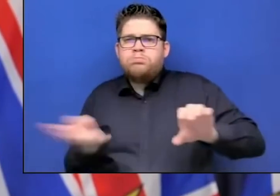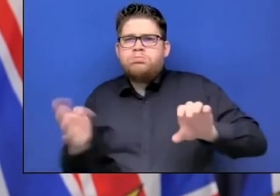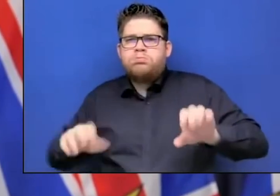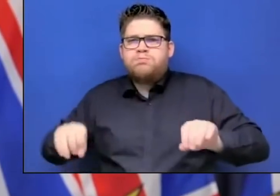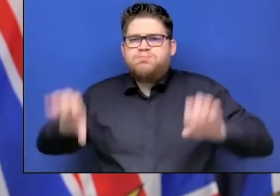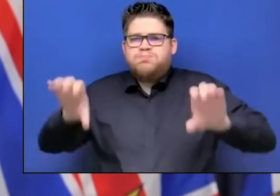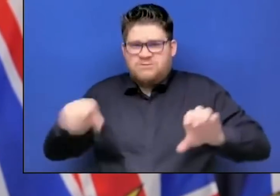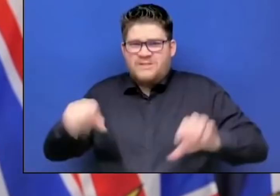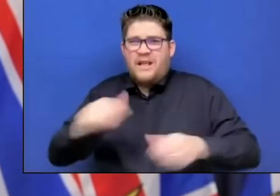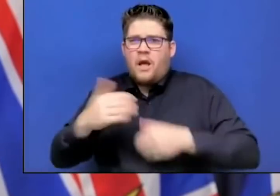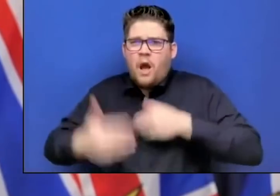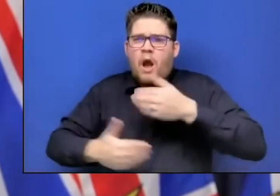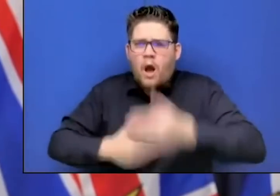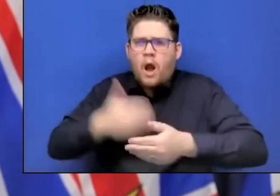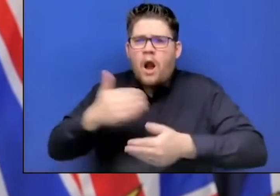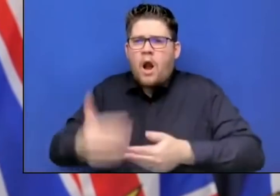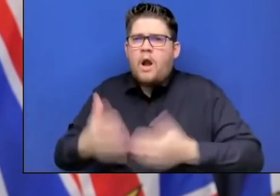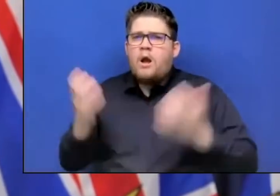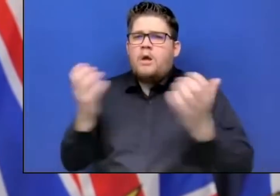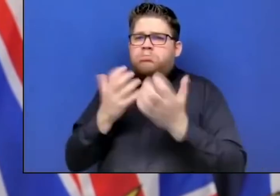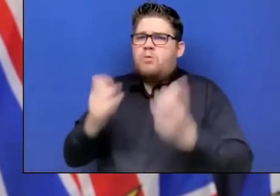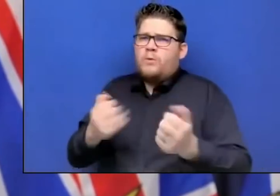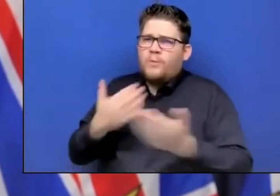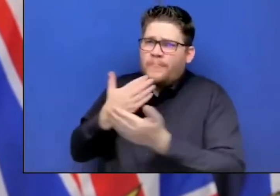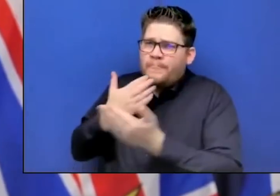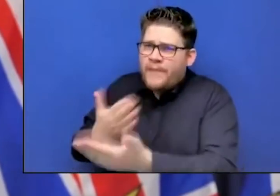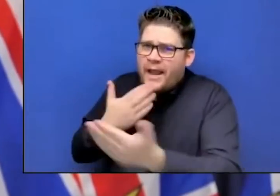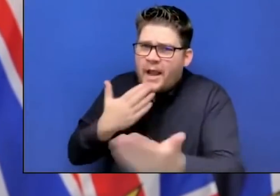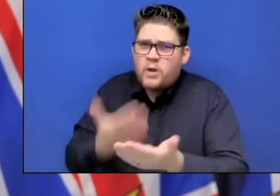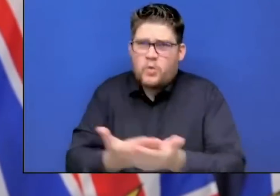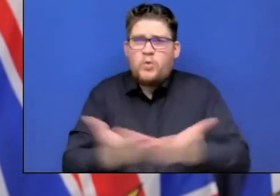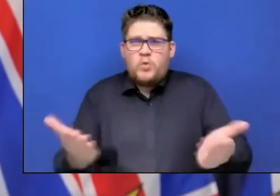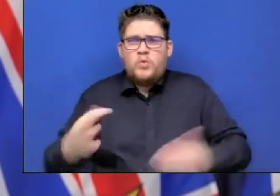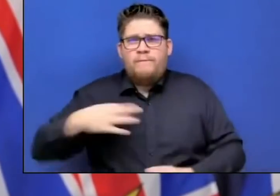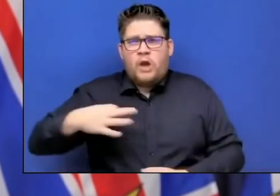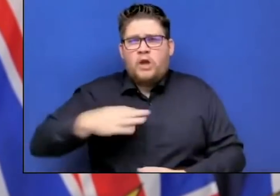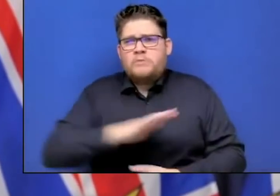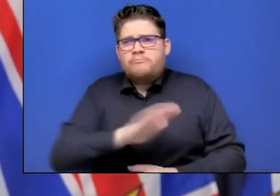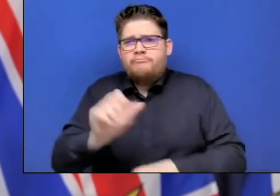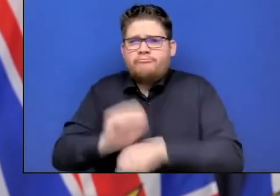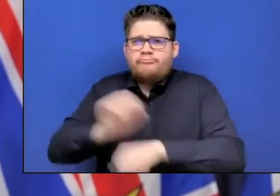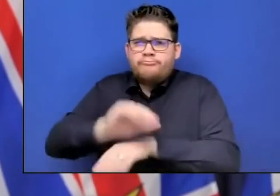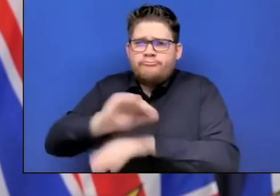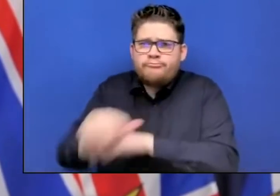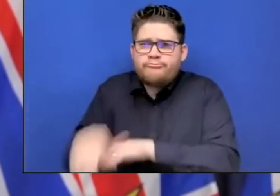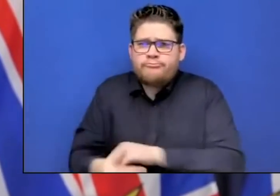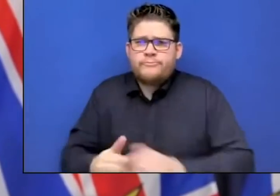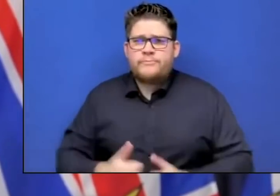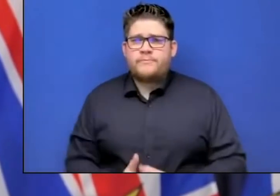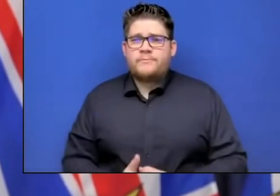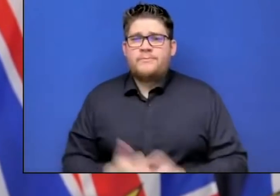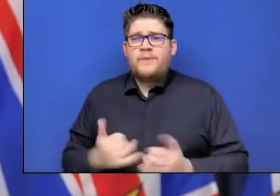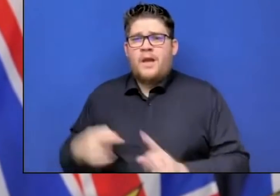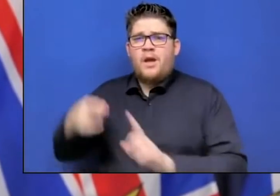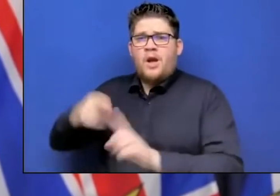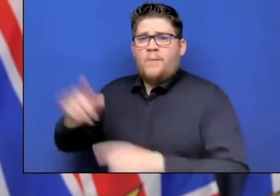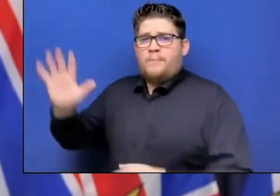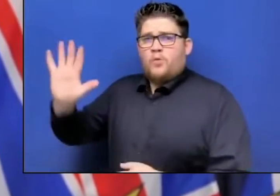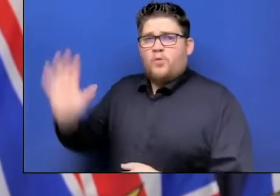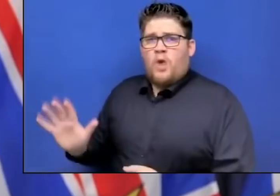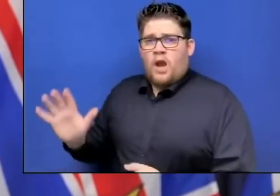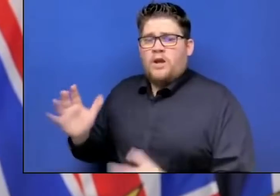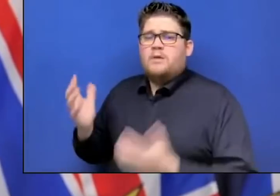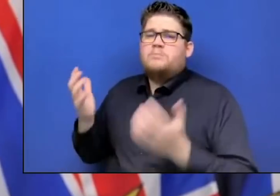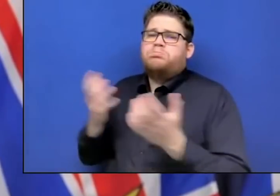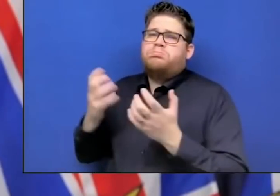time, and we thank them for their efforts. Our highway network continues to be challenged by the extreme weather we're experiencing, but